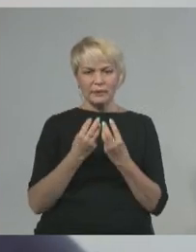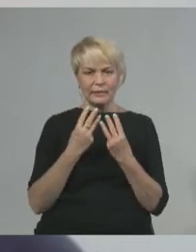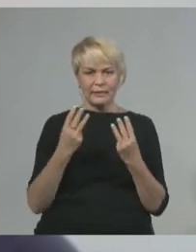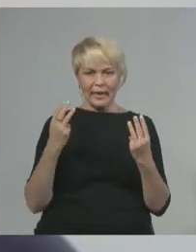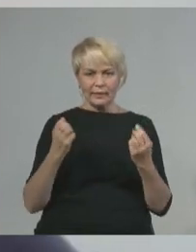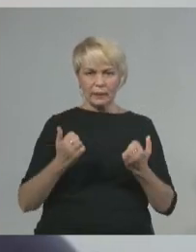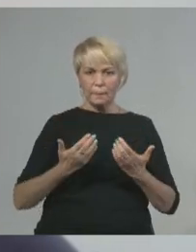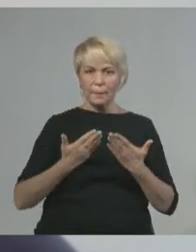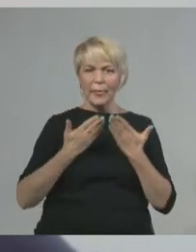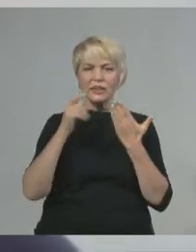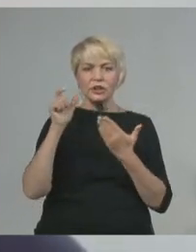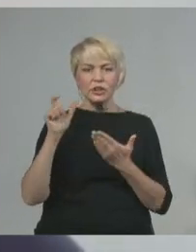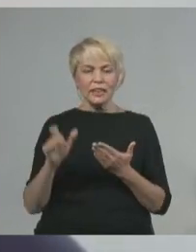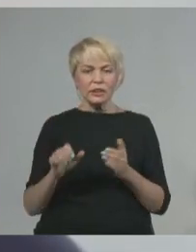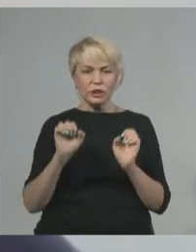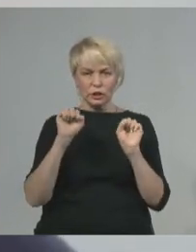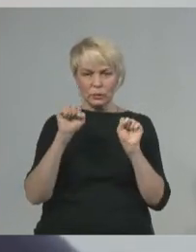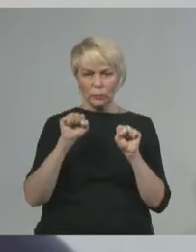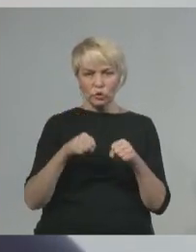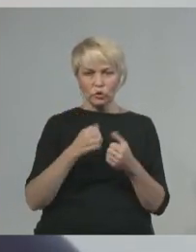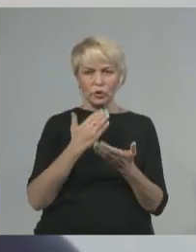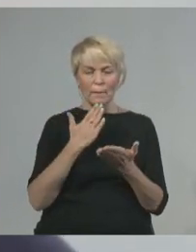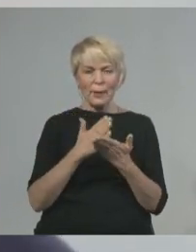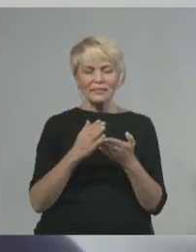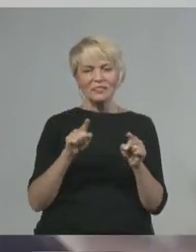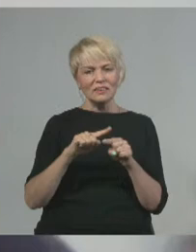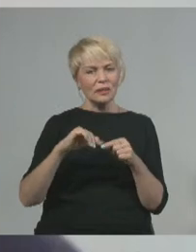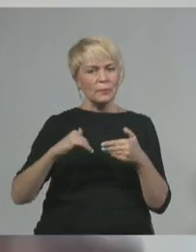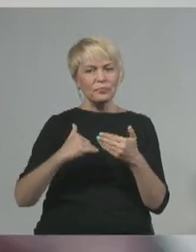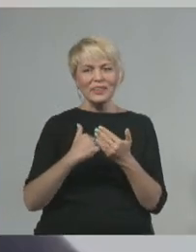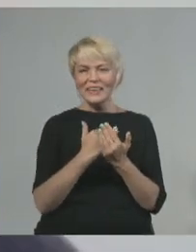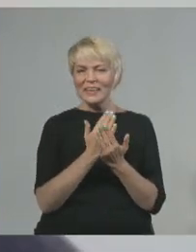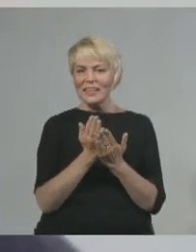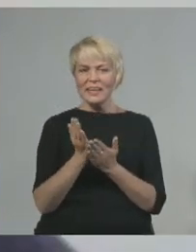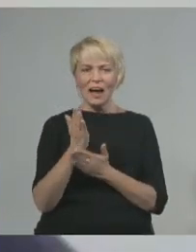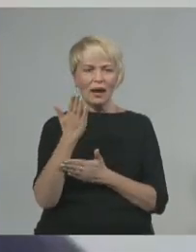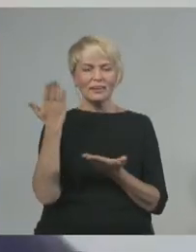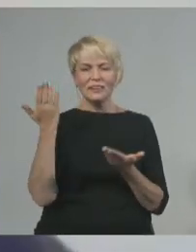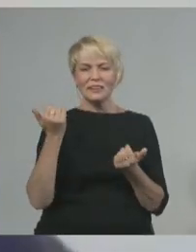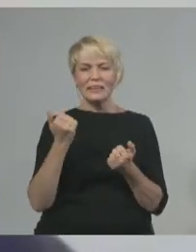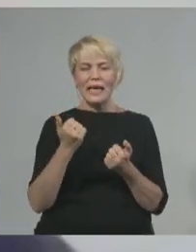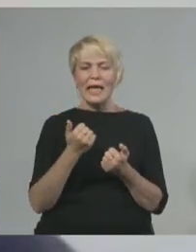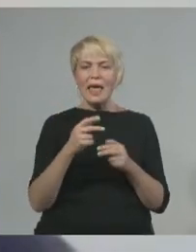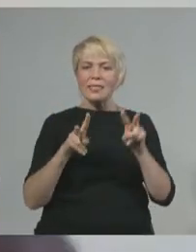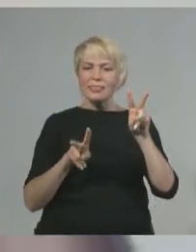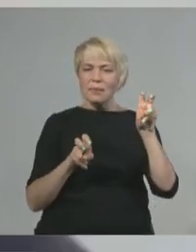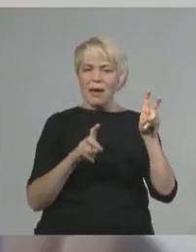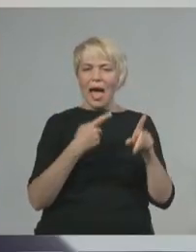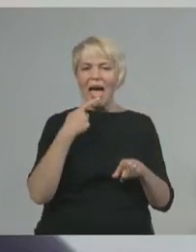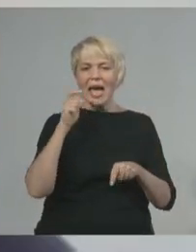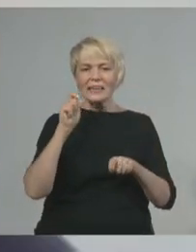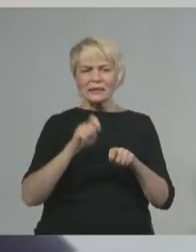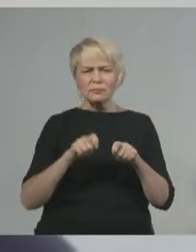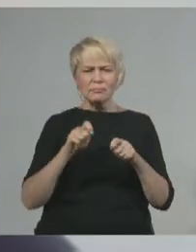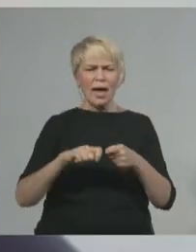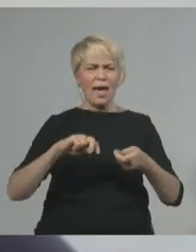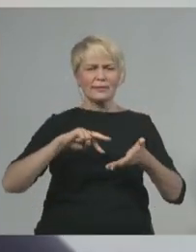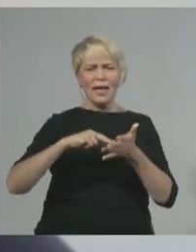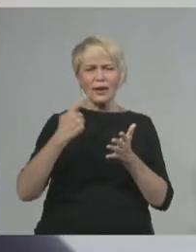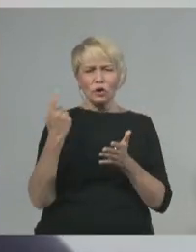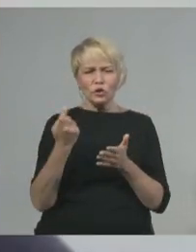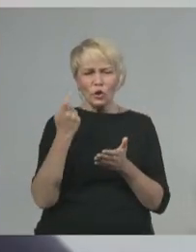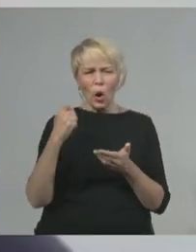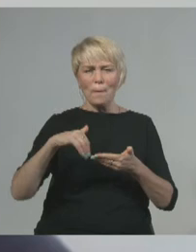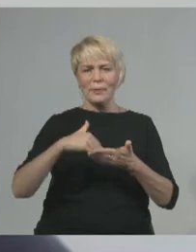conversations with specialists thematic specialists in different areas economics politics civil rights etc